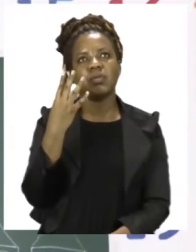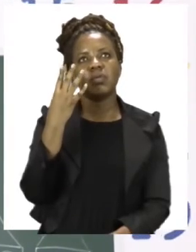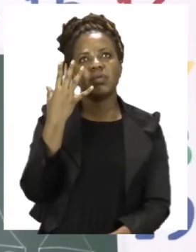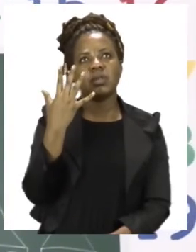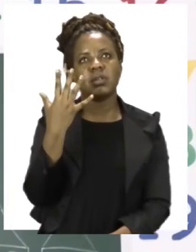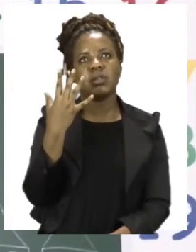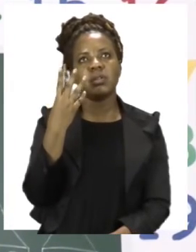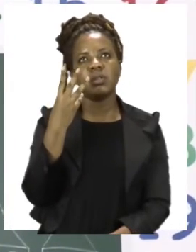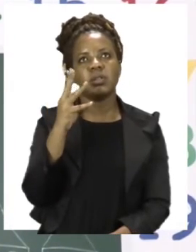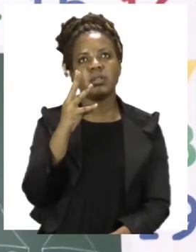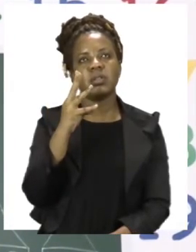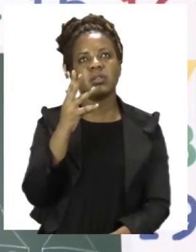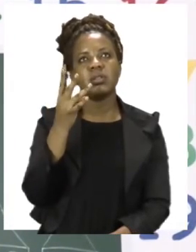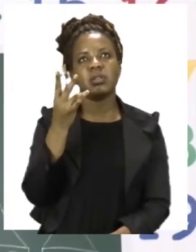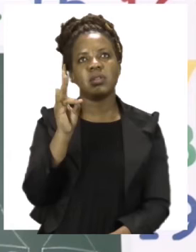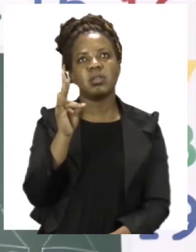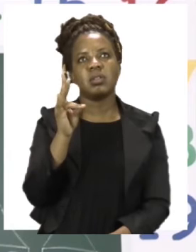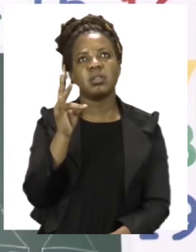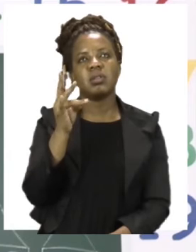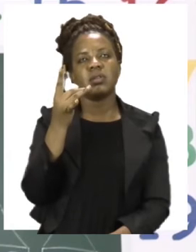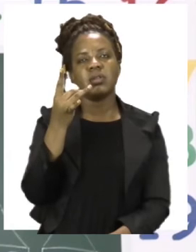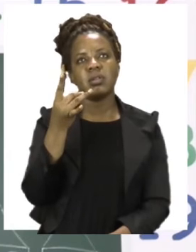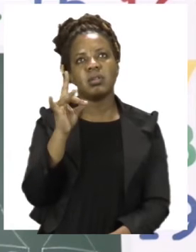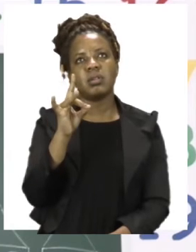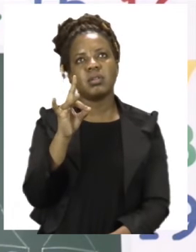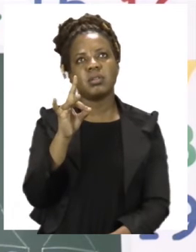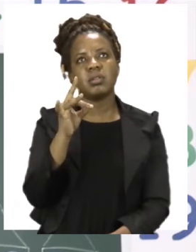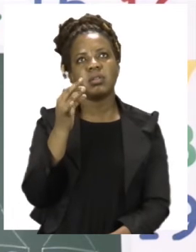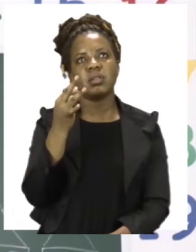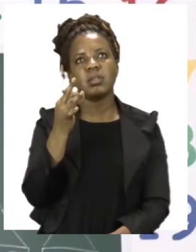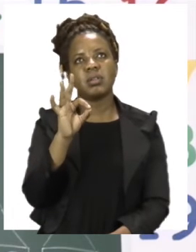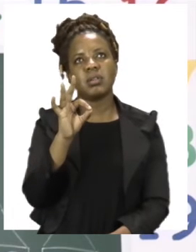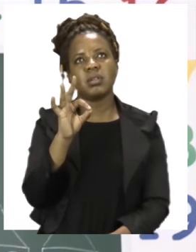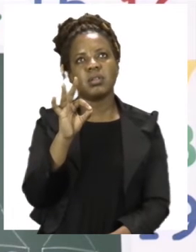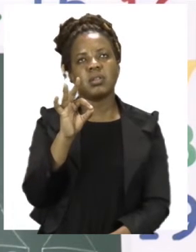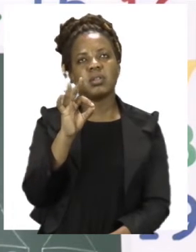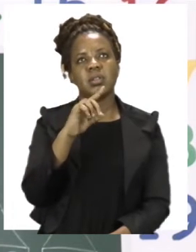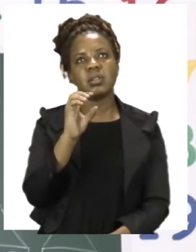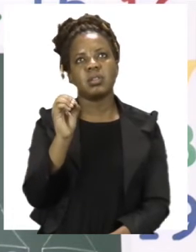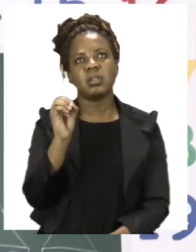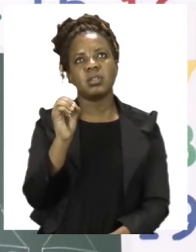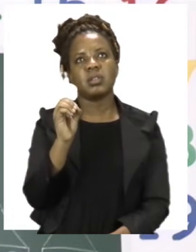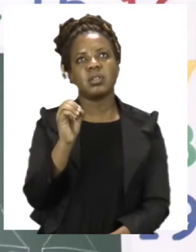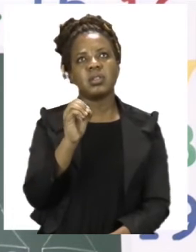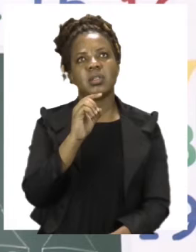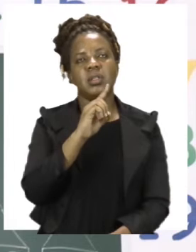5, 6, 7, 8, 9,